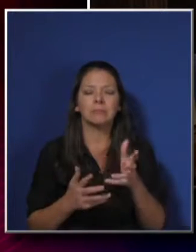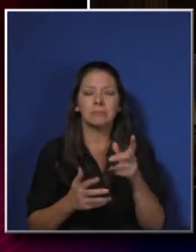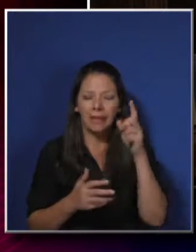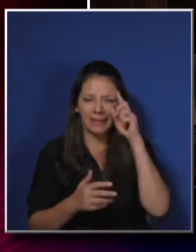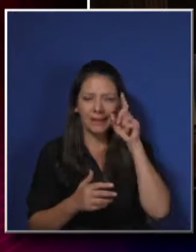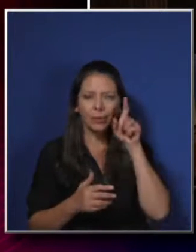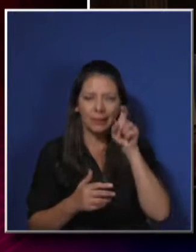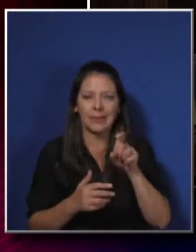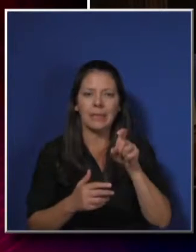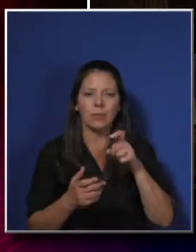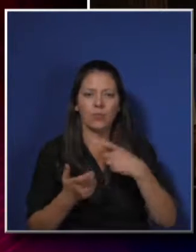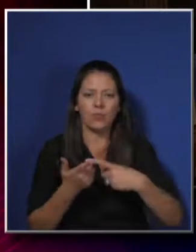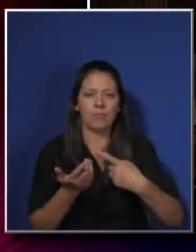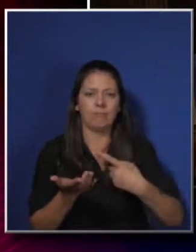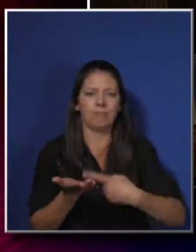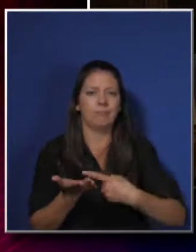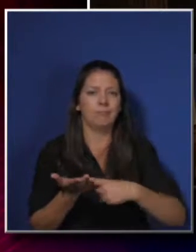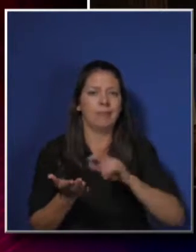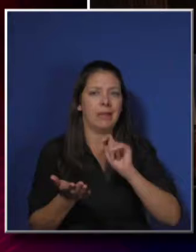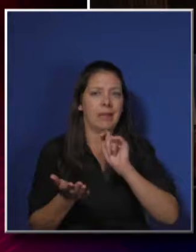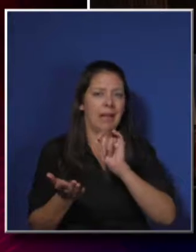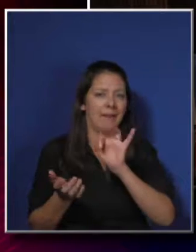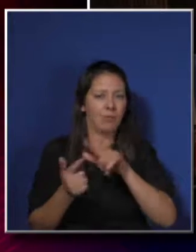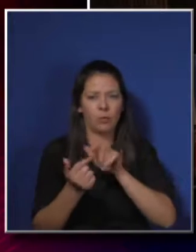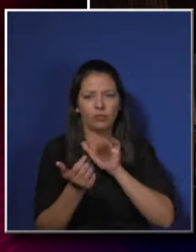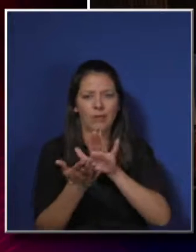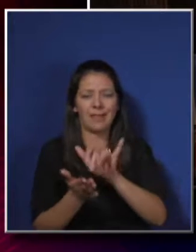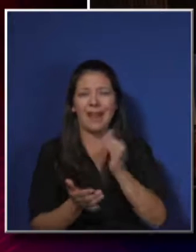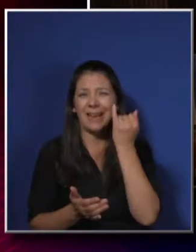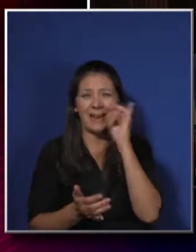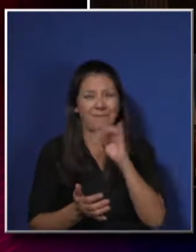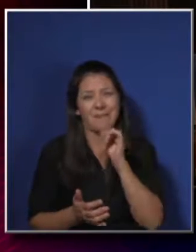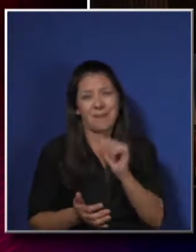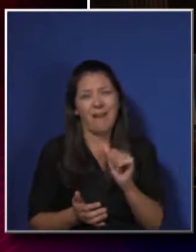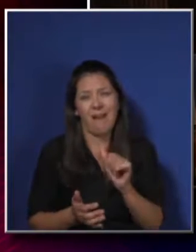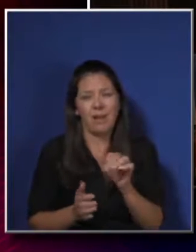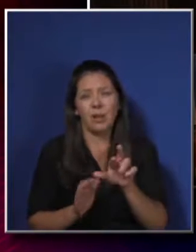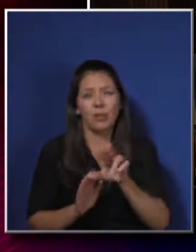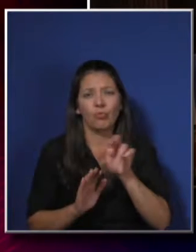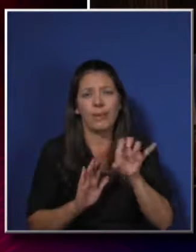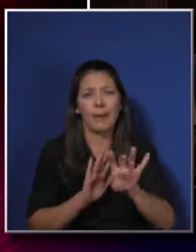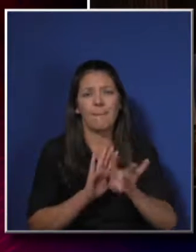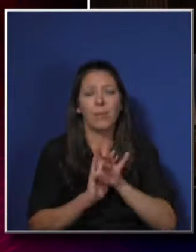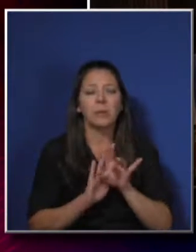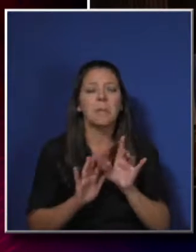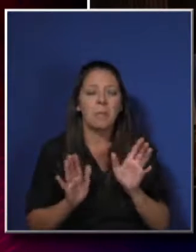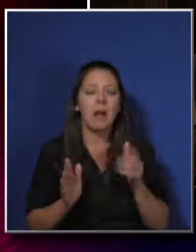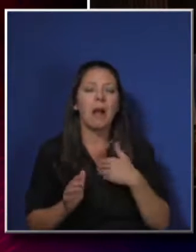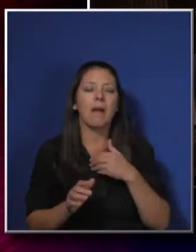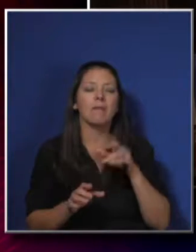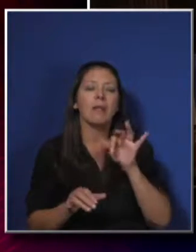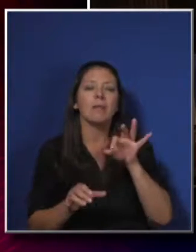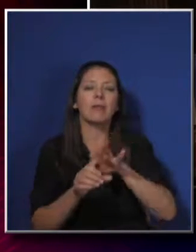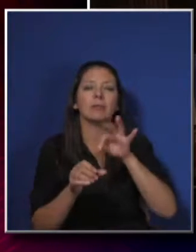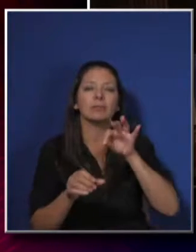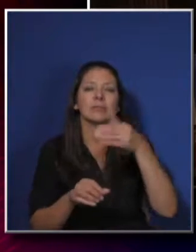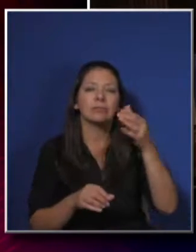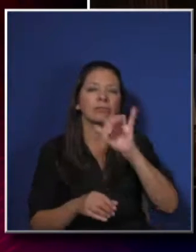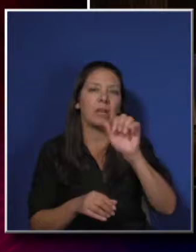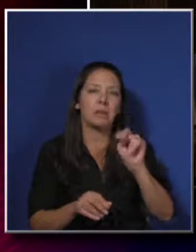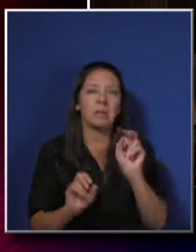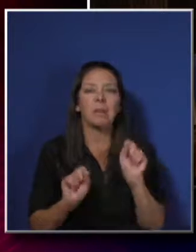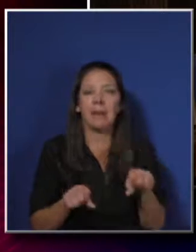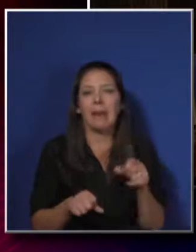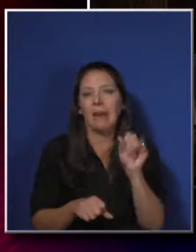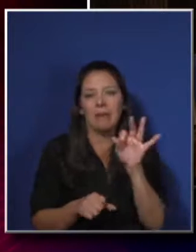be addressed if I was not reappointed to my, Right, I think we'd have an election in January if you weren't reappointed for some reason.